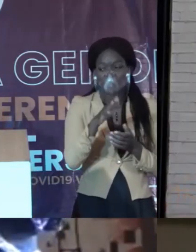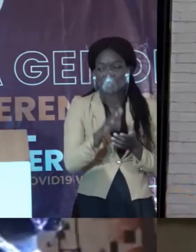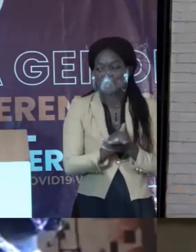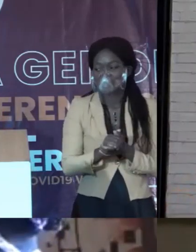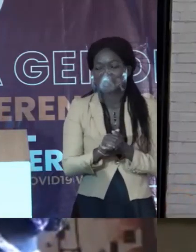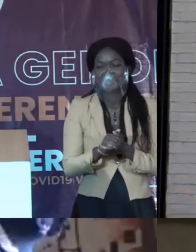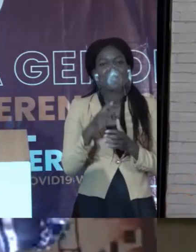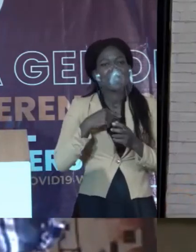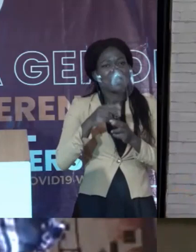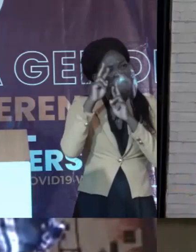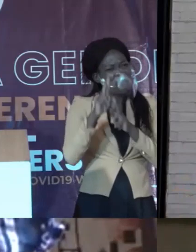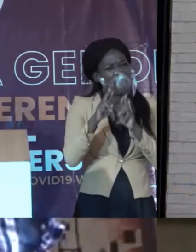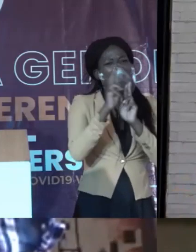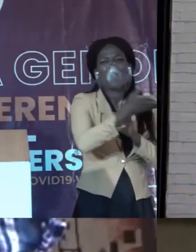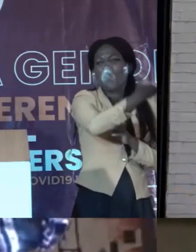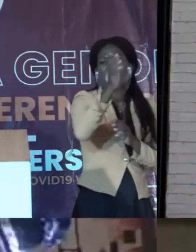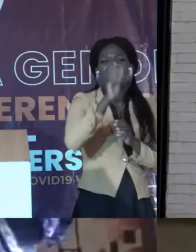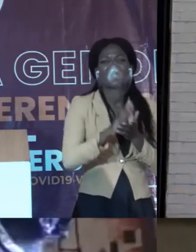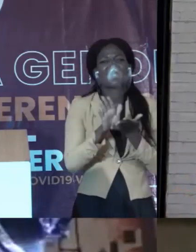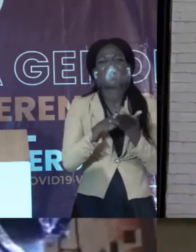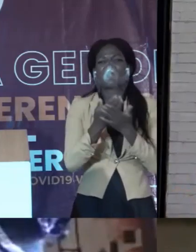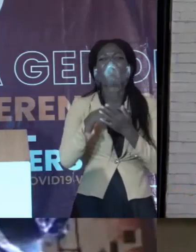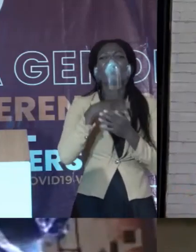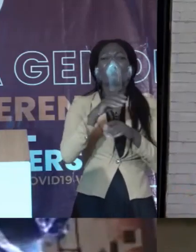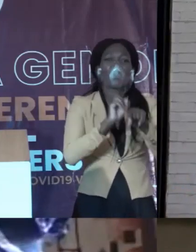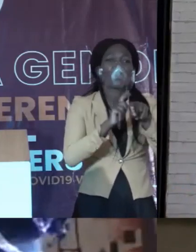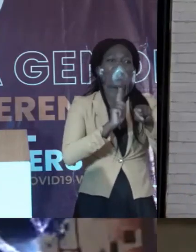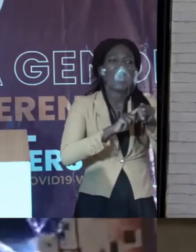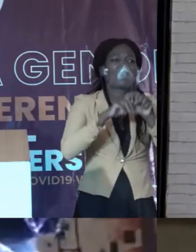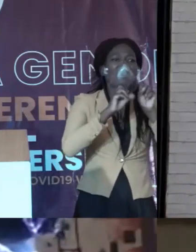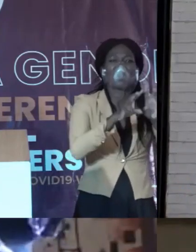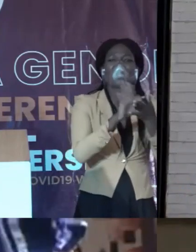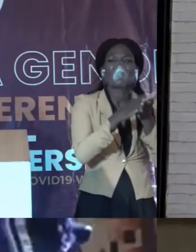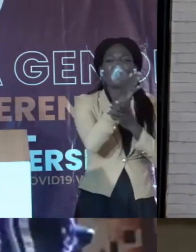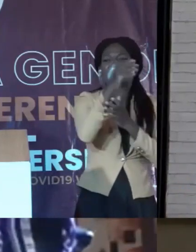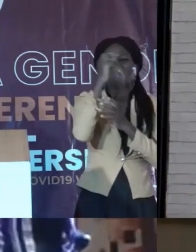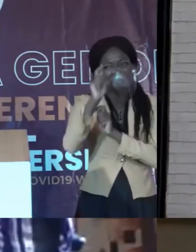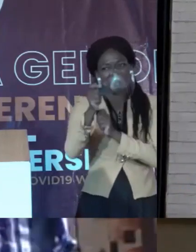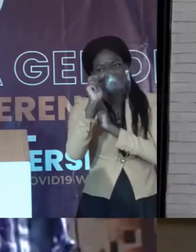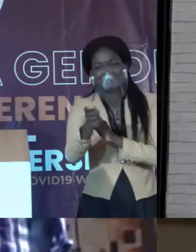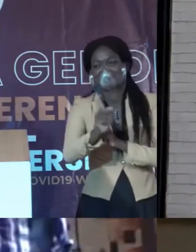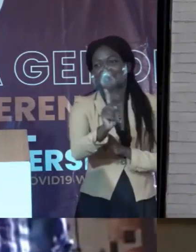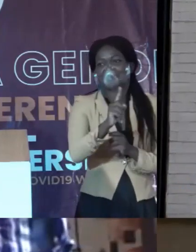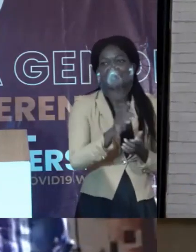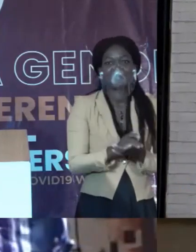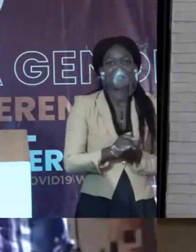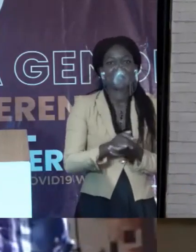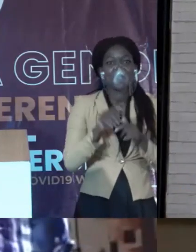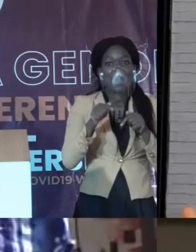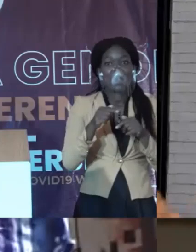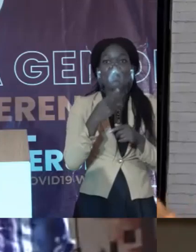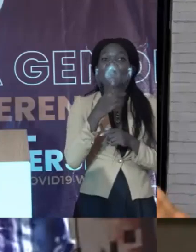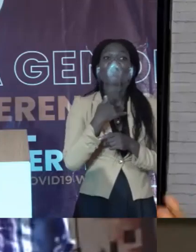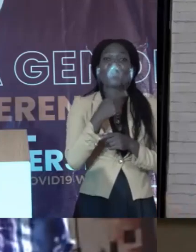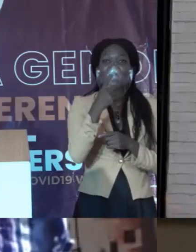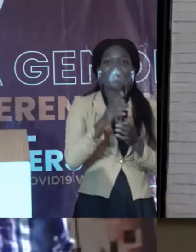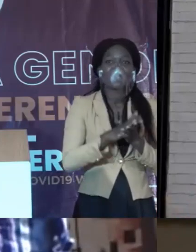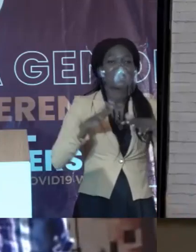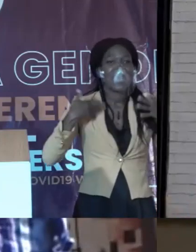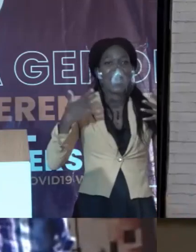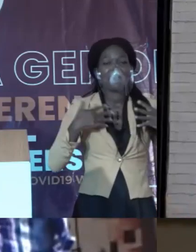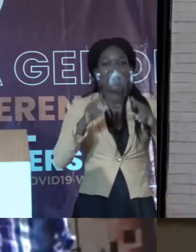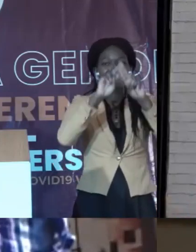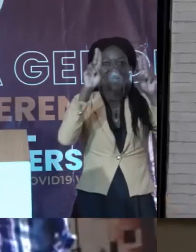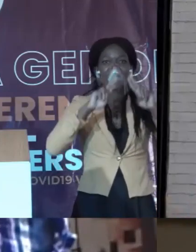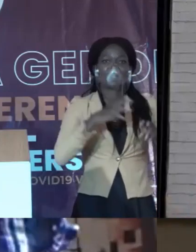been observed so that we don't spend too much time on that. And in addition to that, a happy International Women's Month